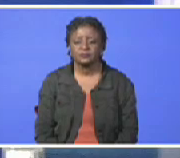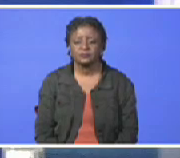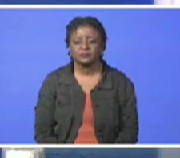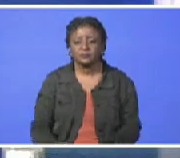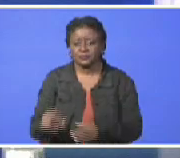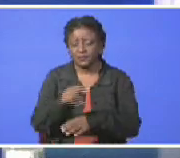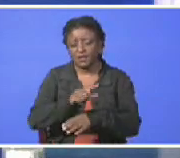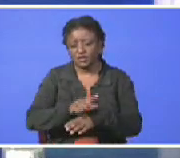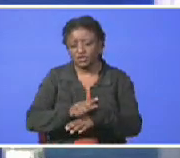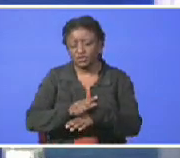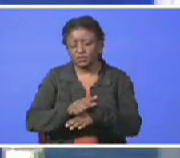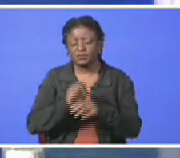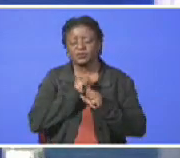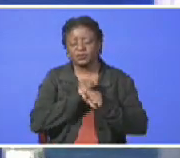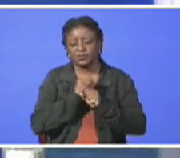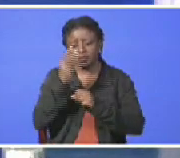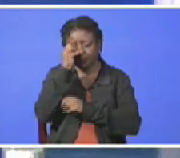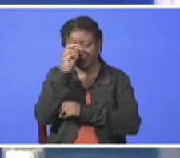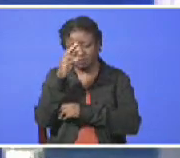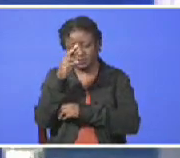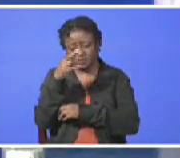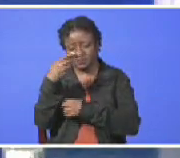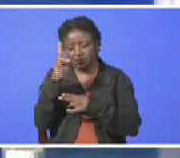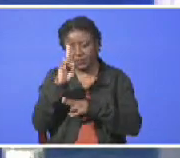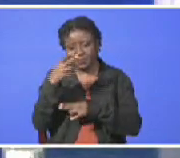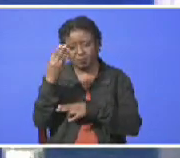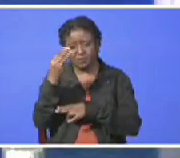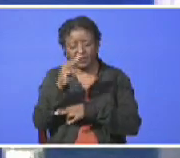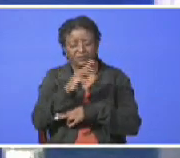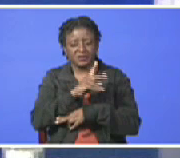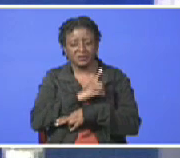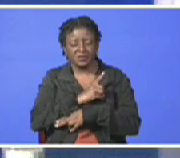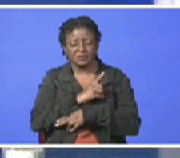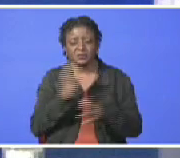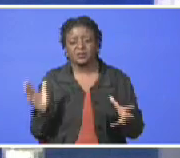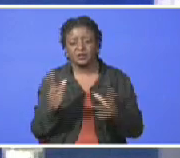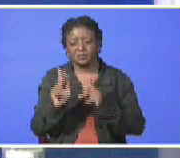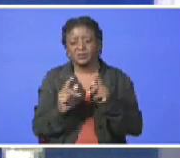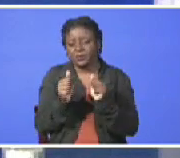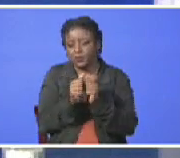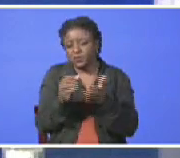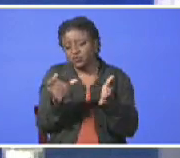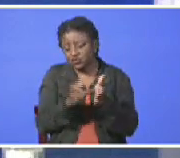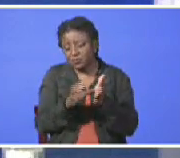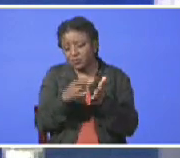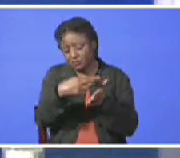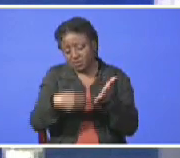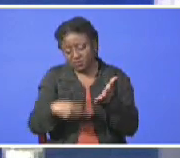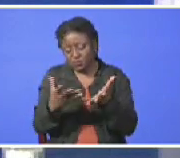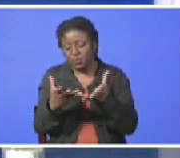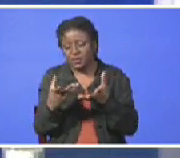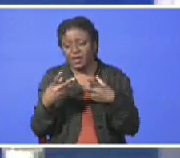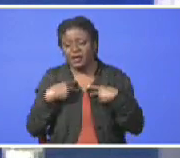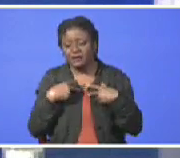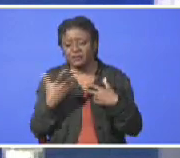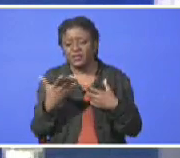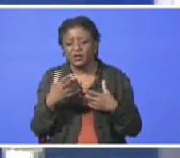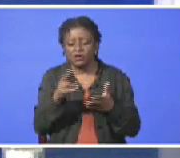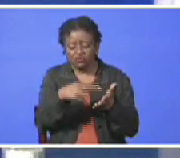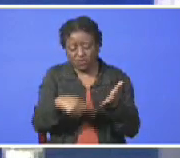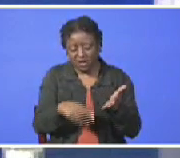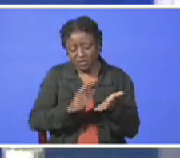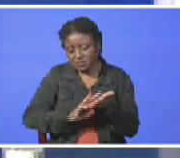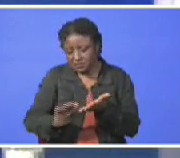National Security Minister the Honorable Marvin Dames urging persons with criminal records who wish to have their records expunged to apply to